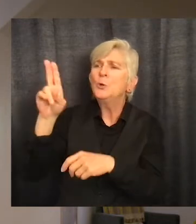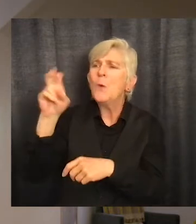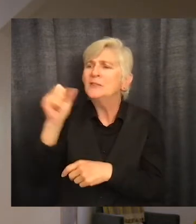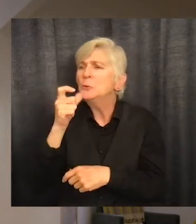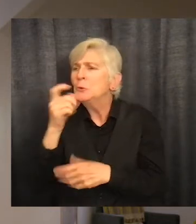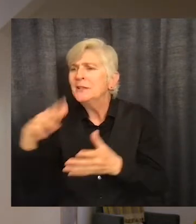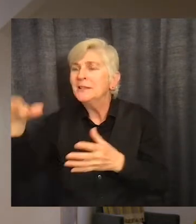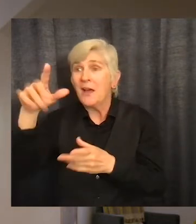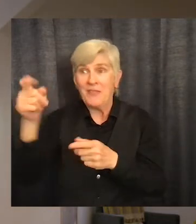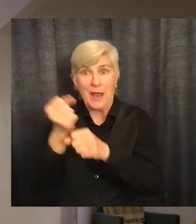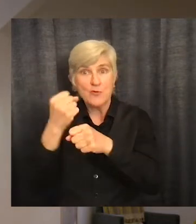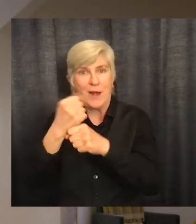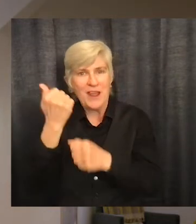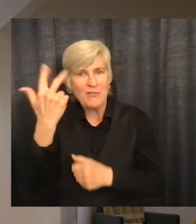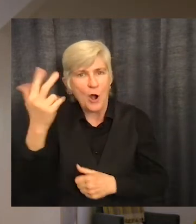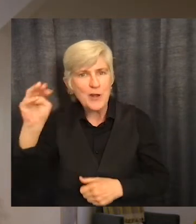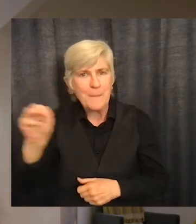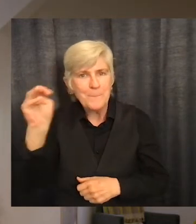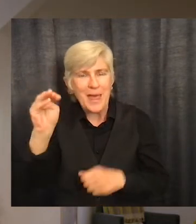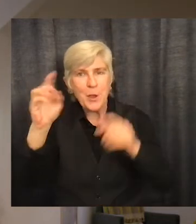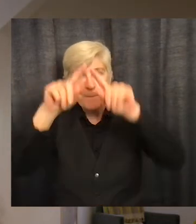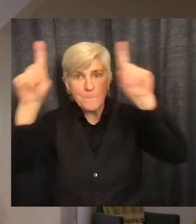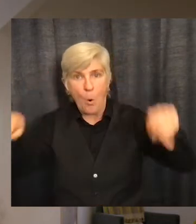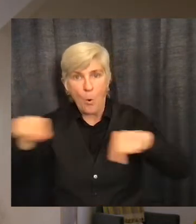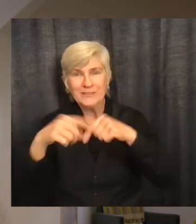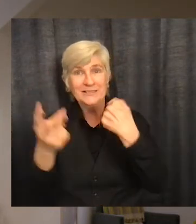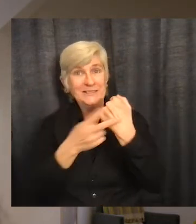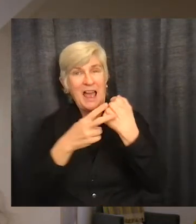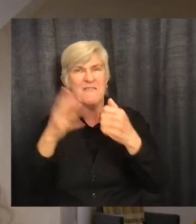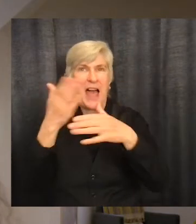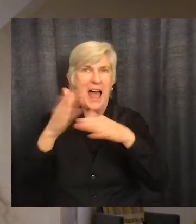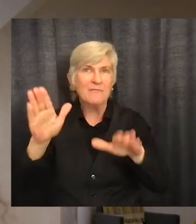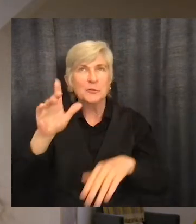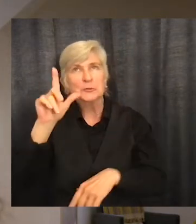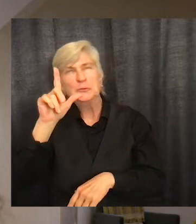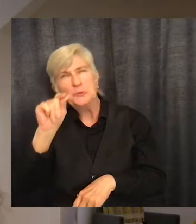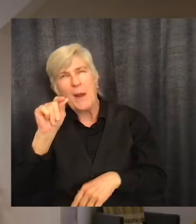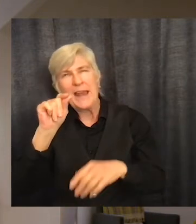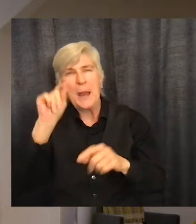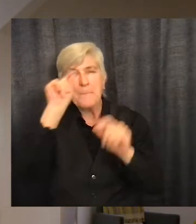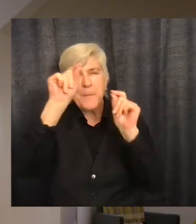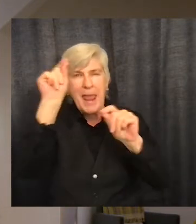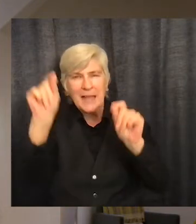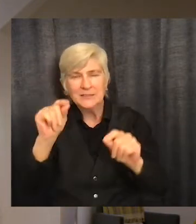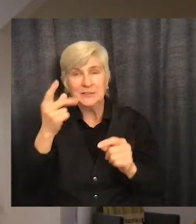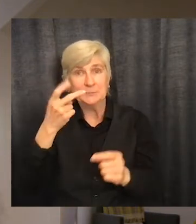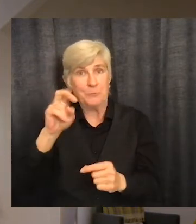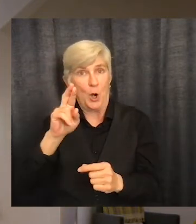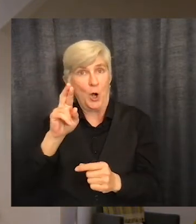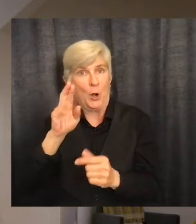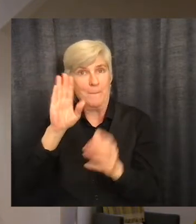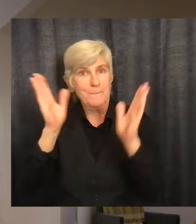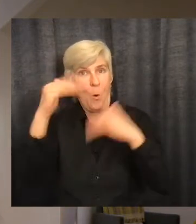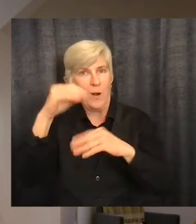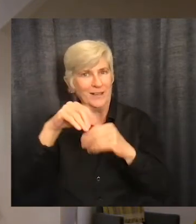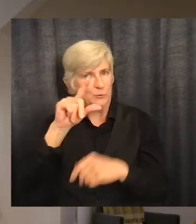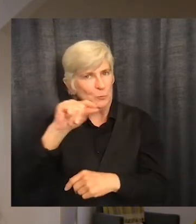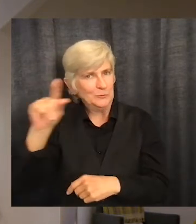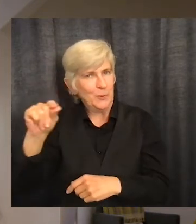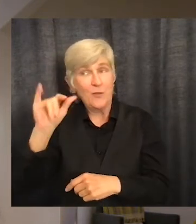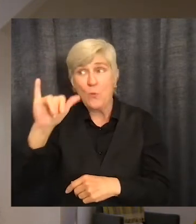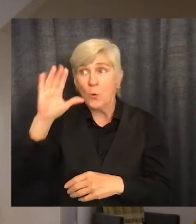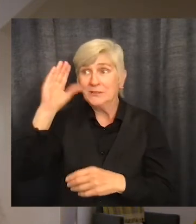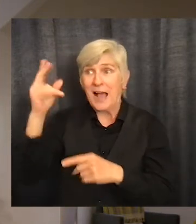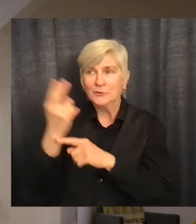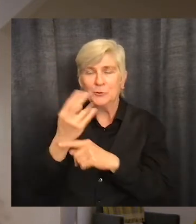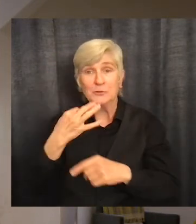male audience in the US. They created 13 million boards and saved an average of 20 bins per board in